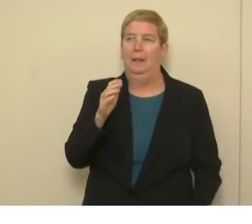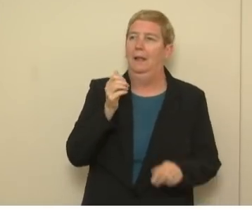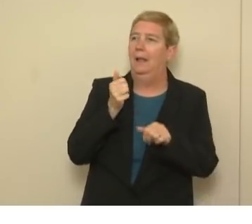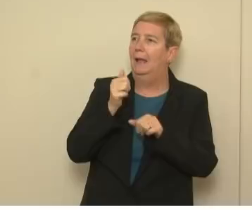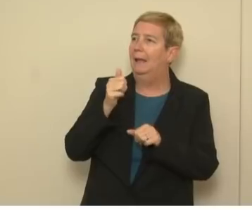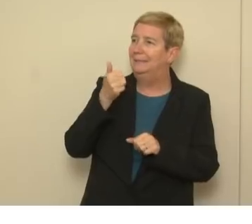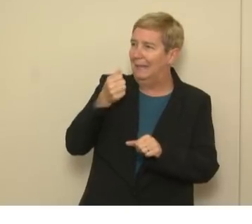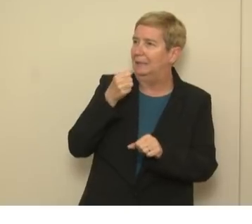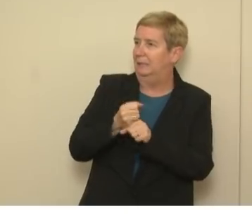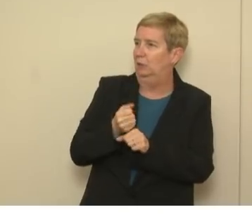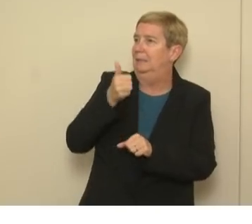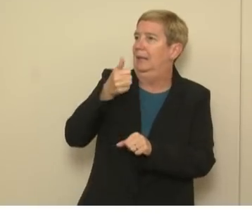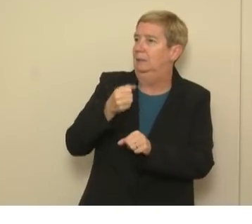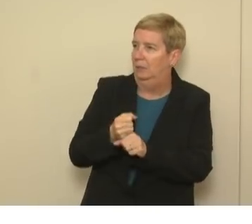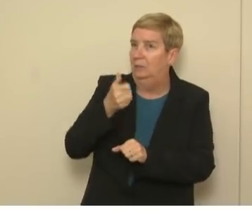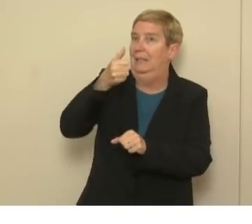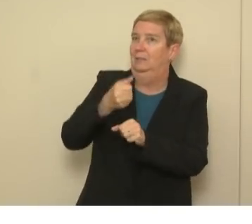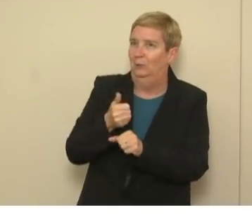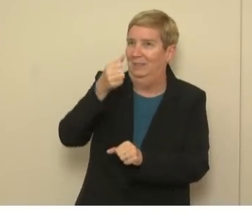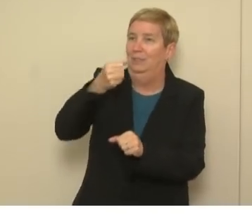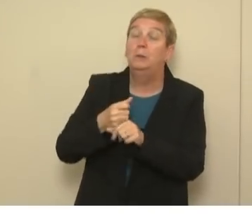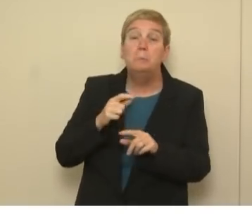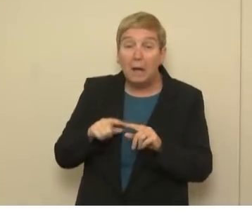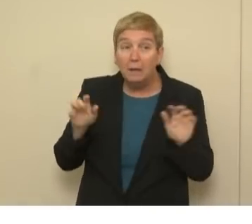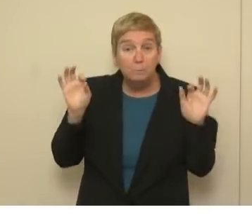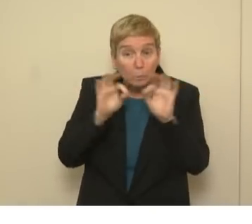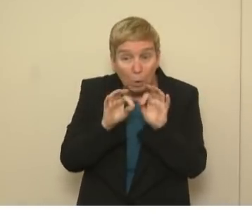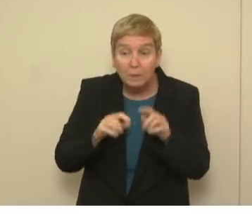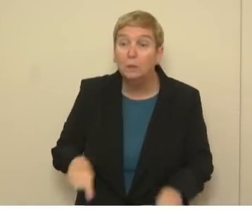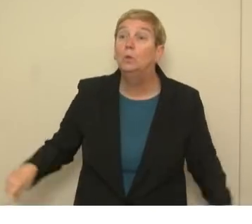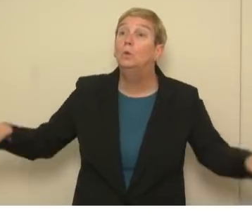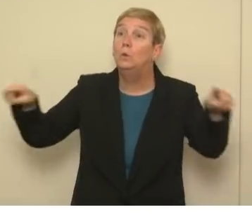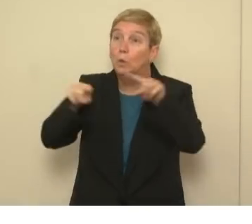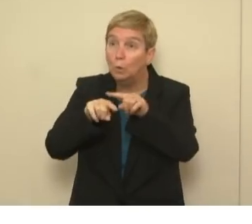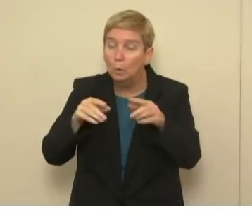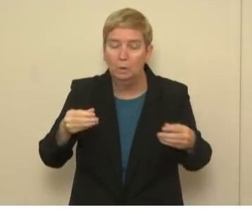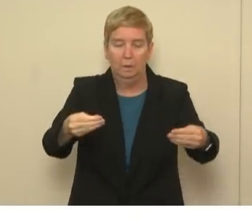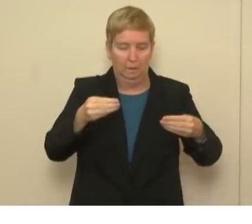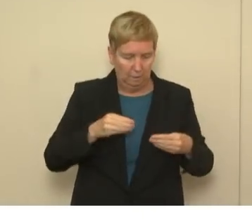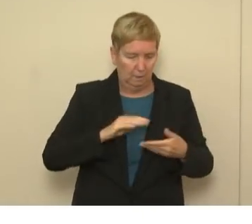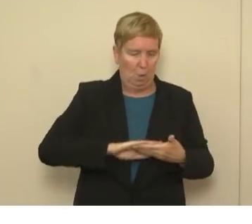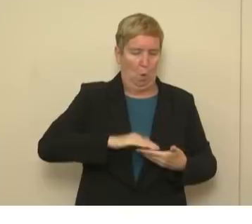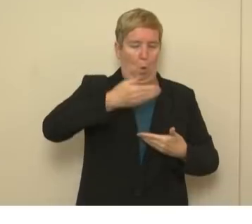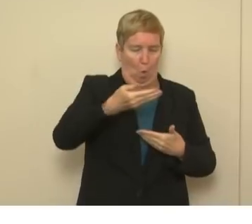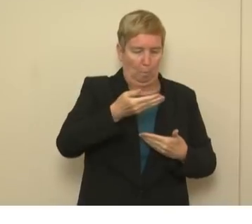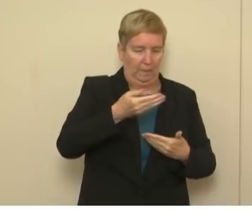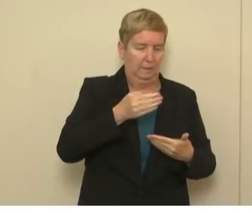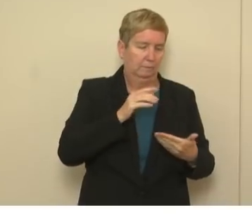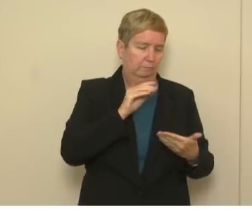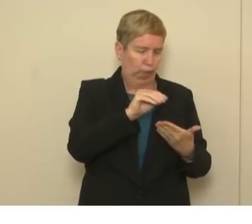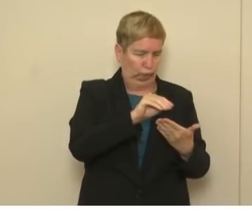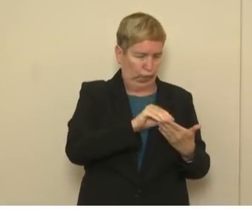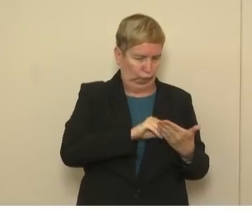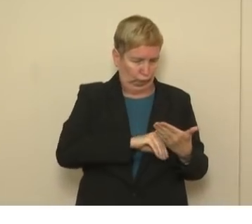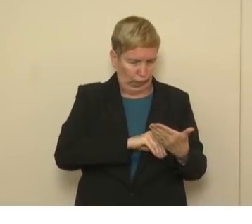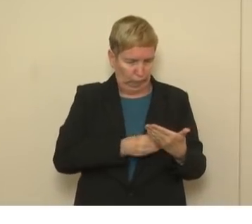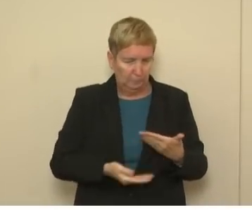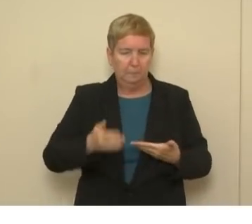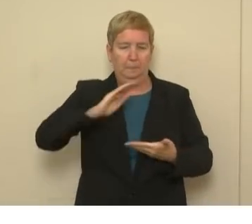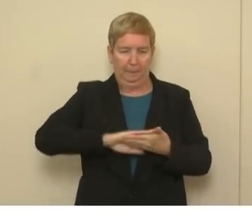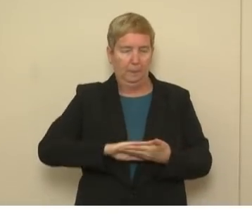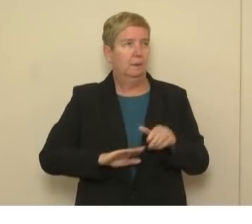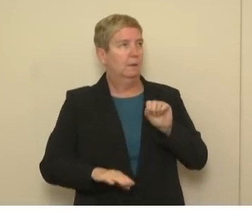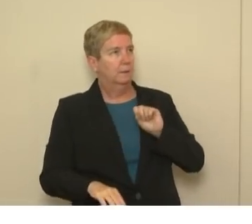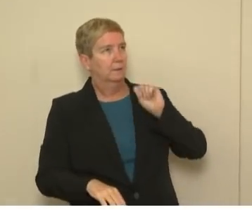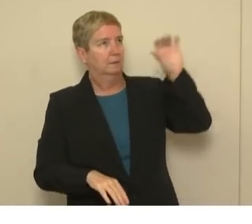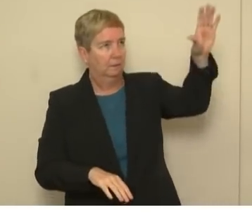your part first and complete the census in order to guarantee that you will, that your number will go in with all the folks in your